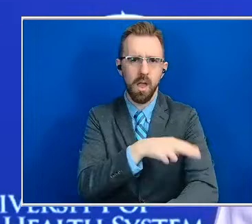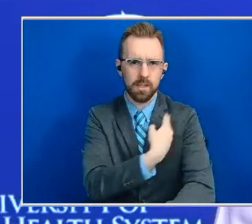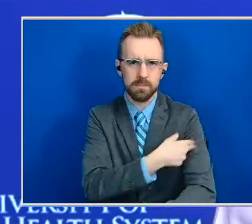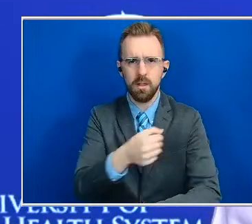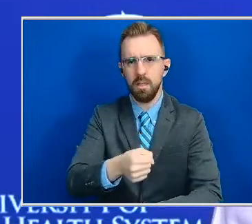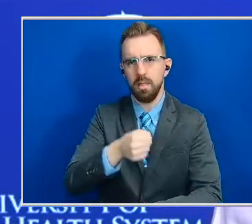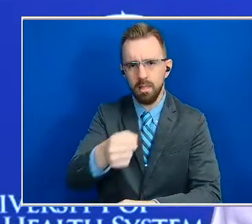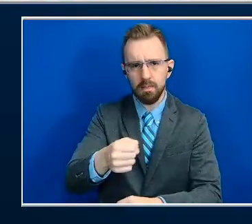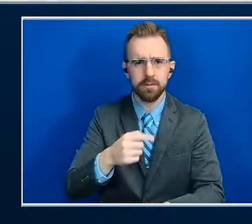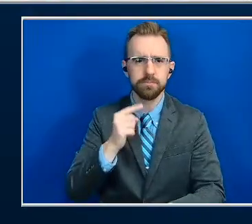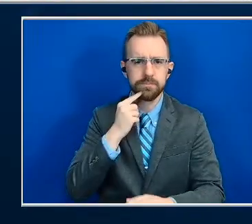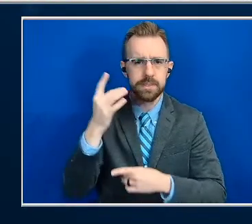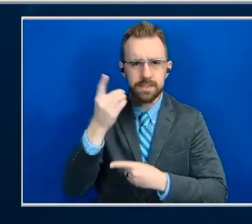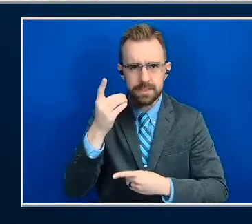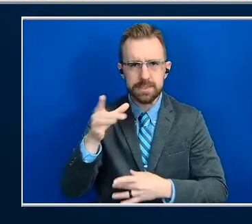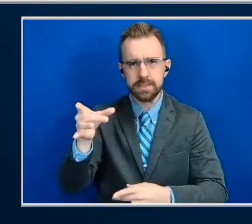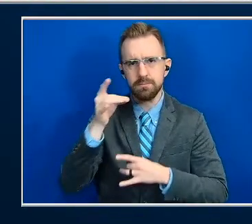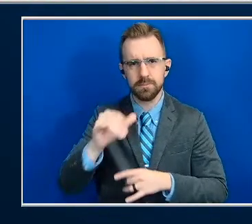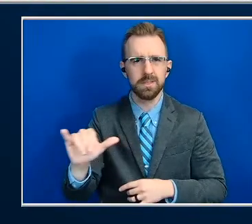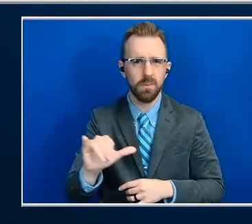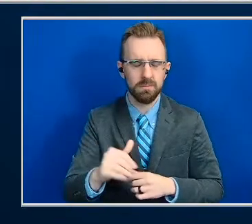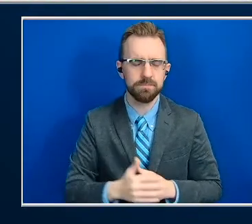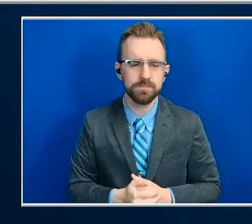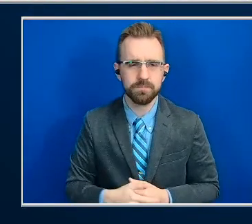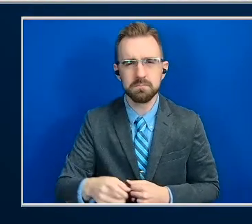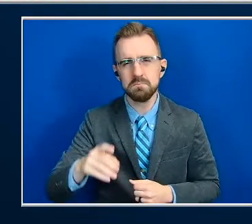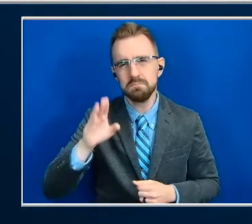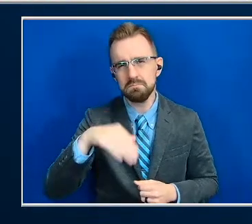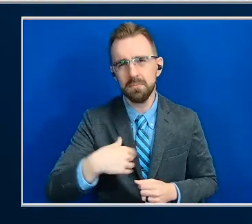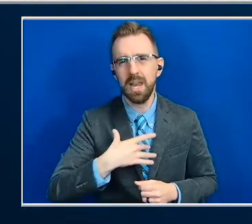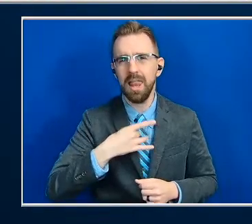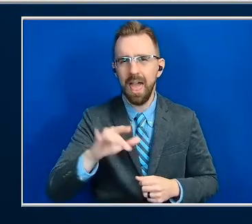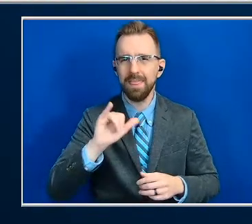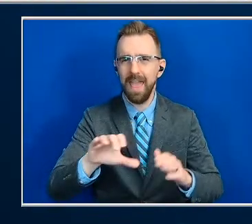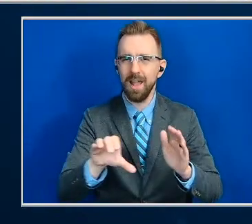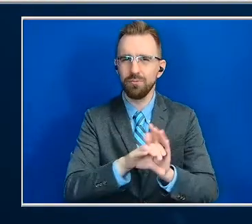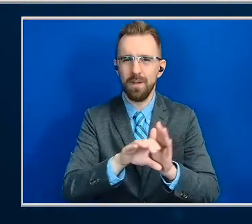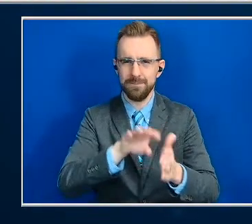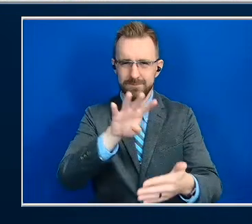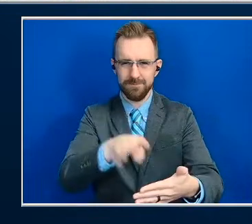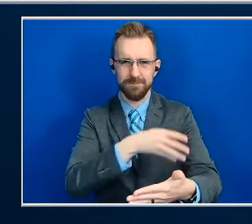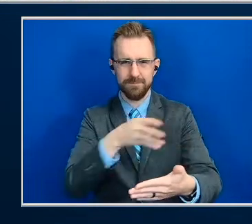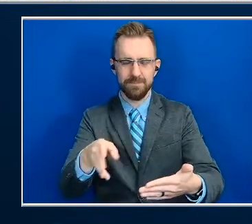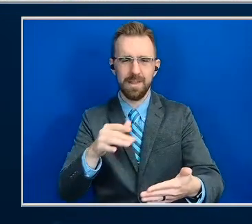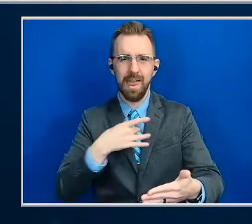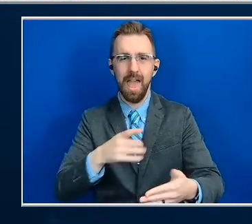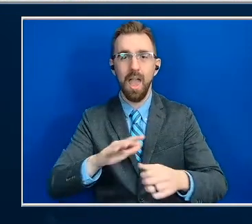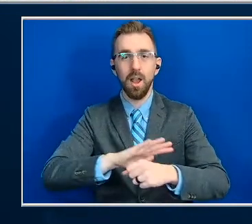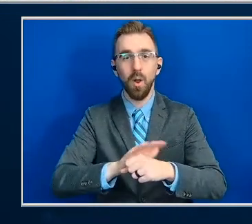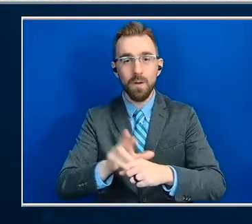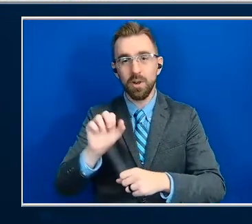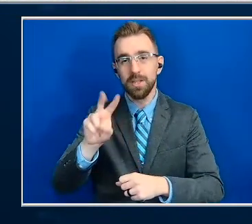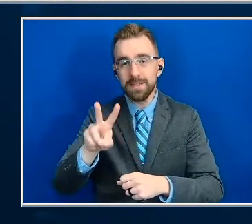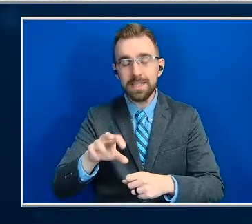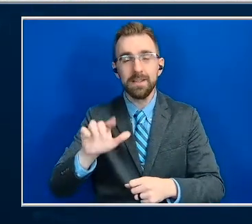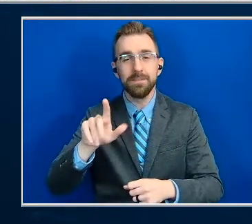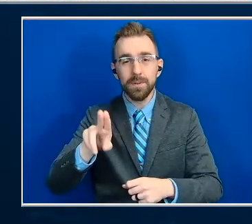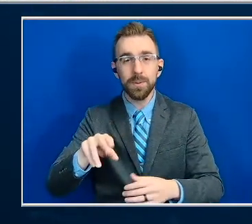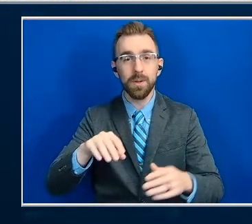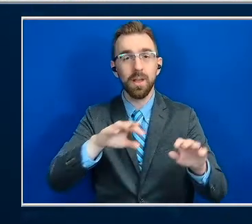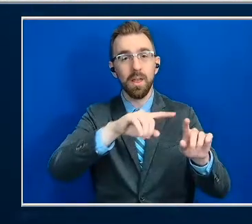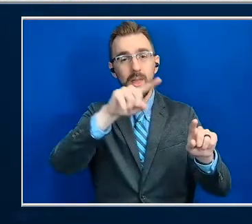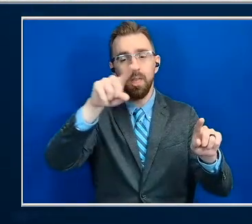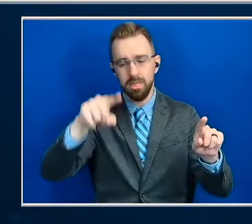also. Hawkeye, I like the graph because I like how low the COVID and RSV and influenza numbers are. And just to say it out